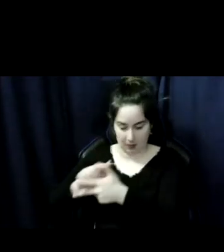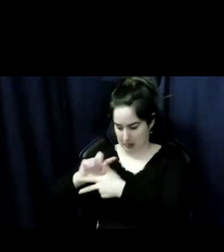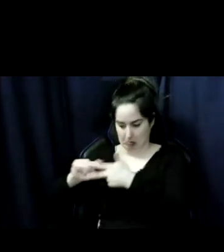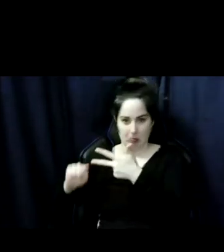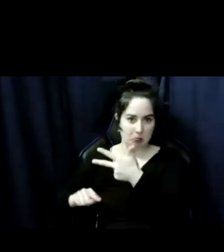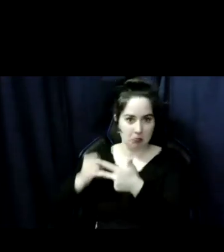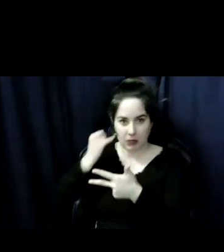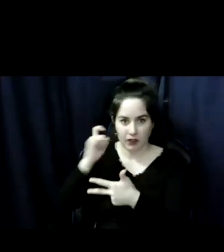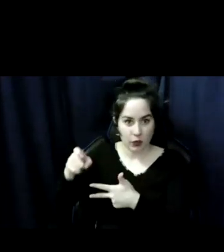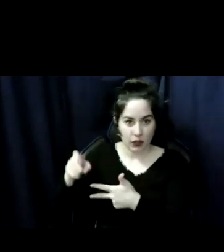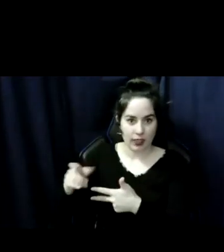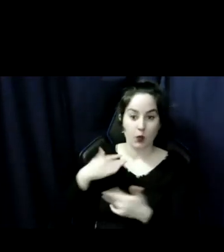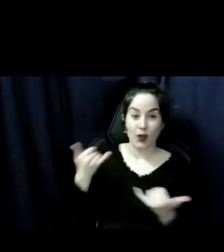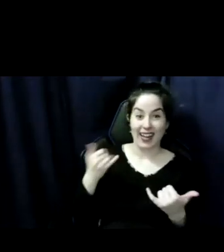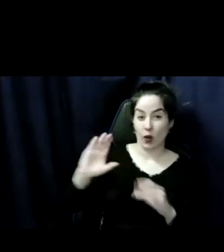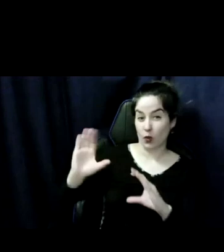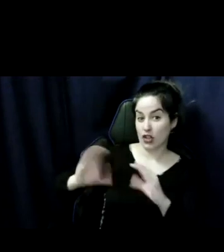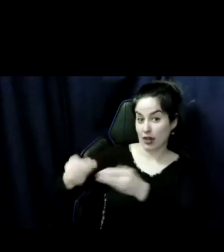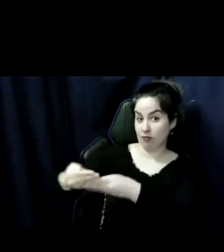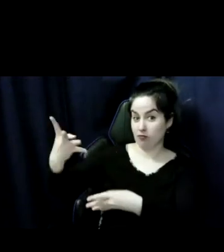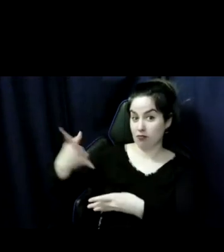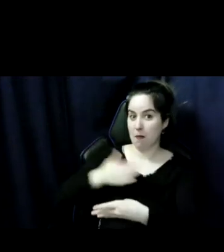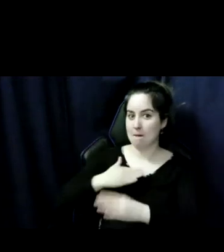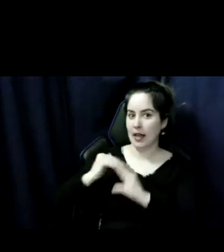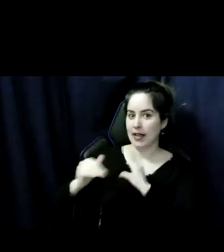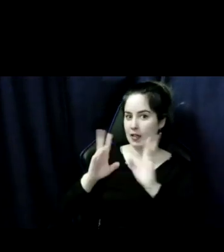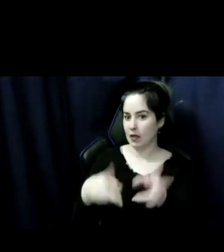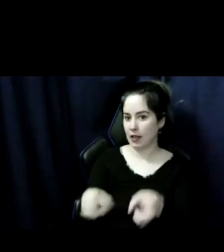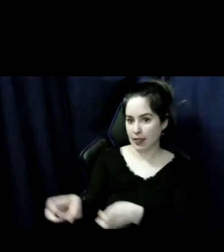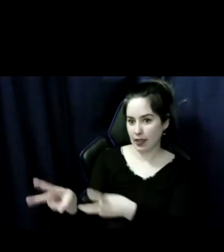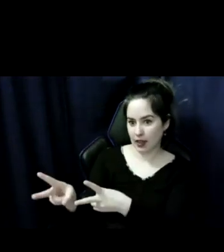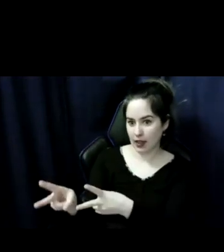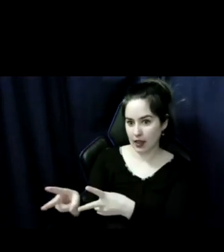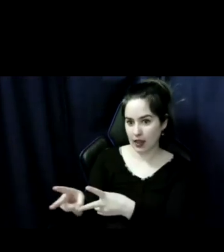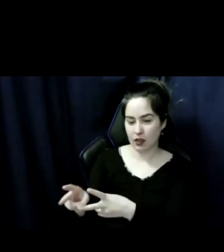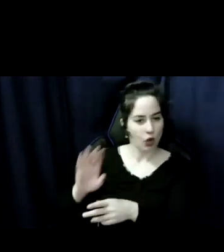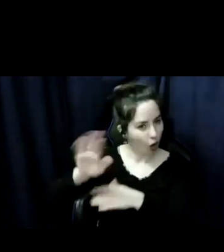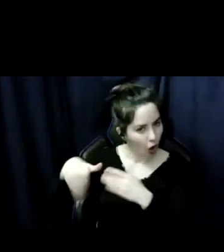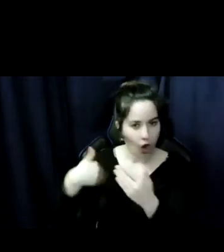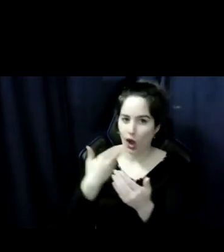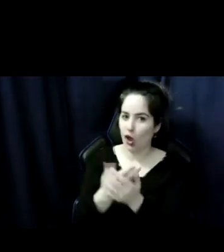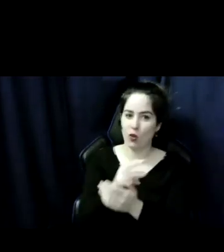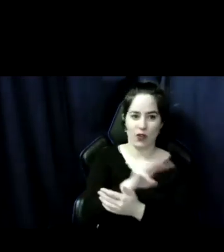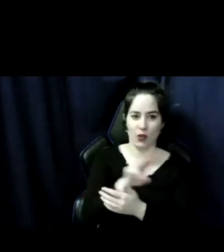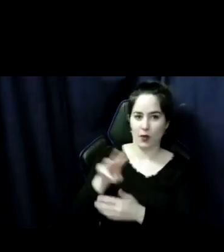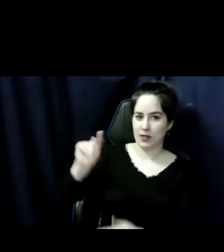There's my email in the chat. It's also all over our TAC website.